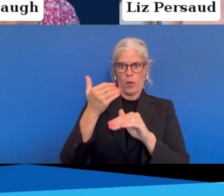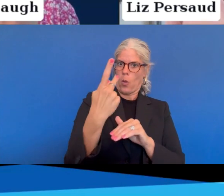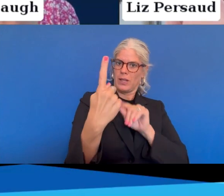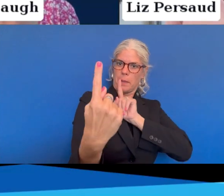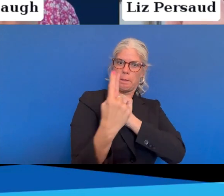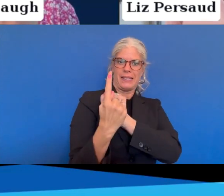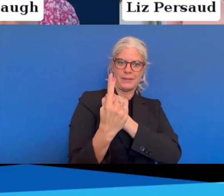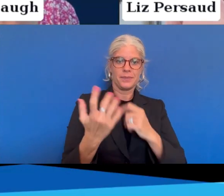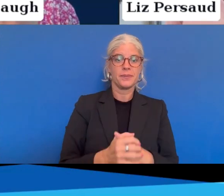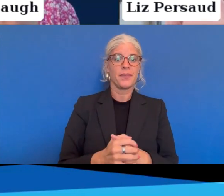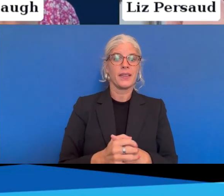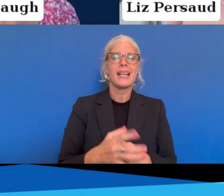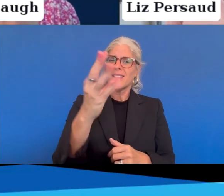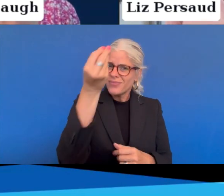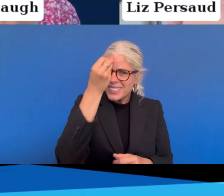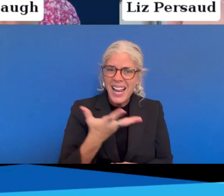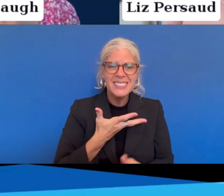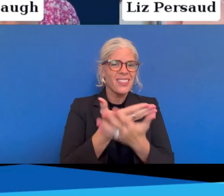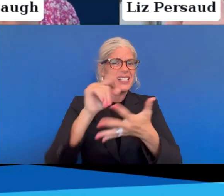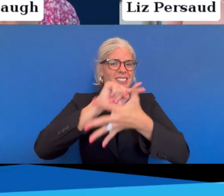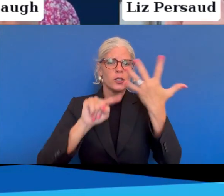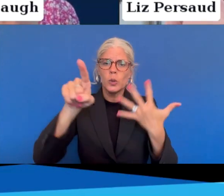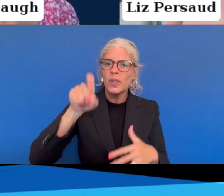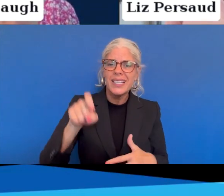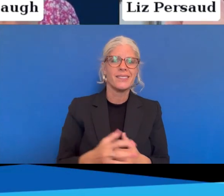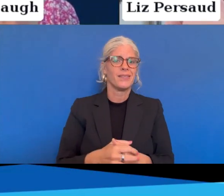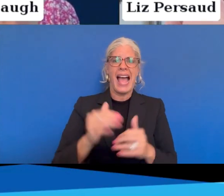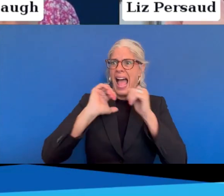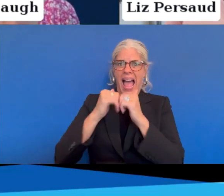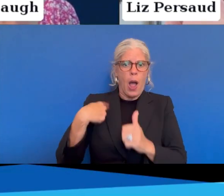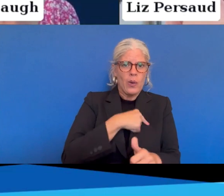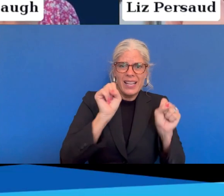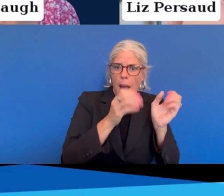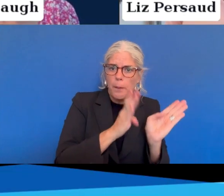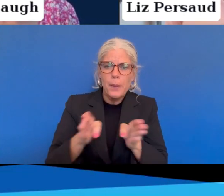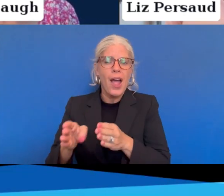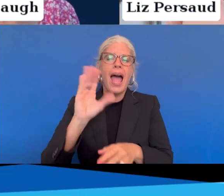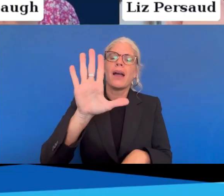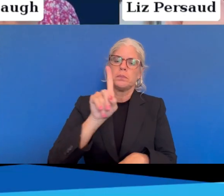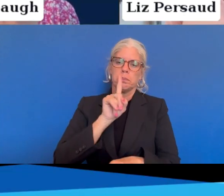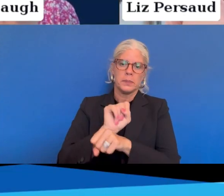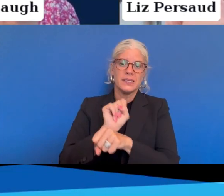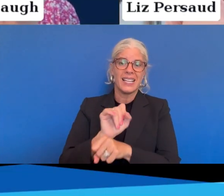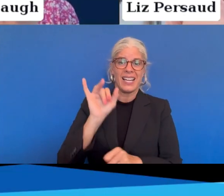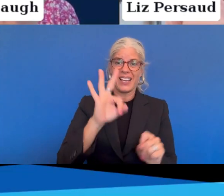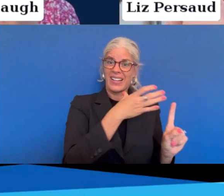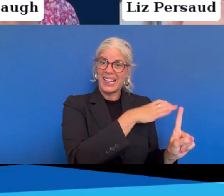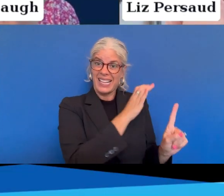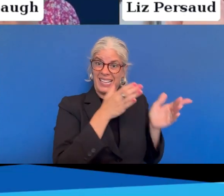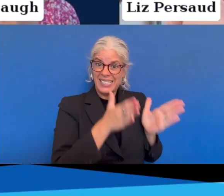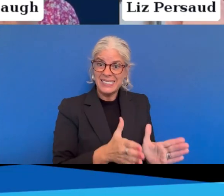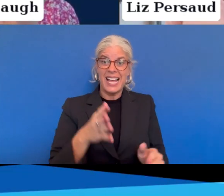even before we've met. Tell us the things you need. How can we help prepare? And absolutely,